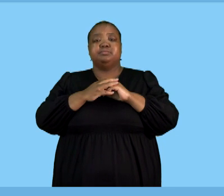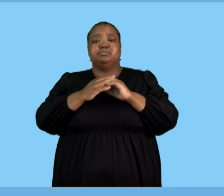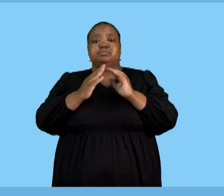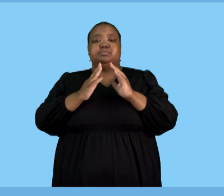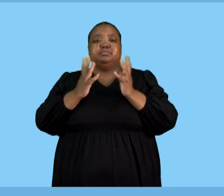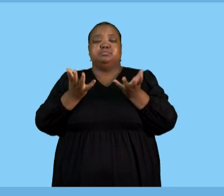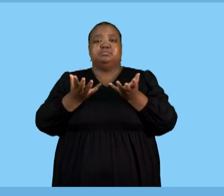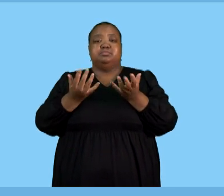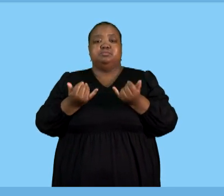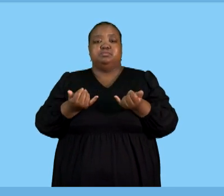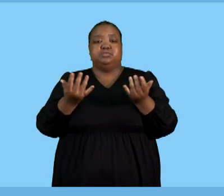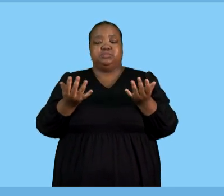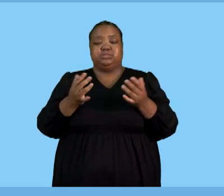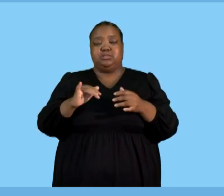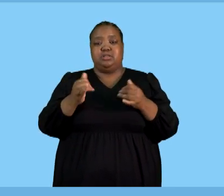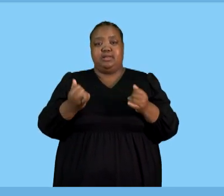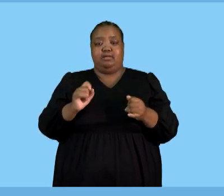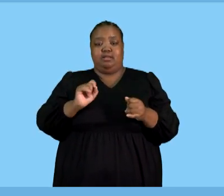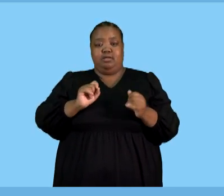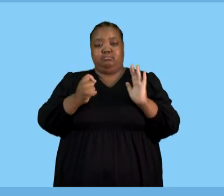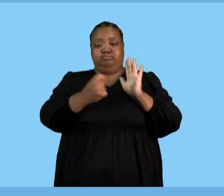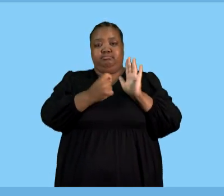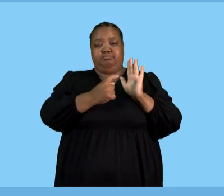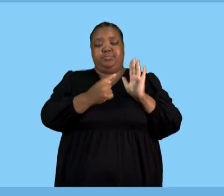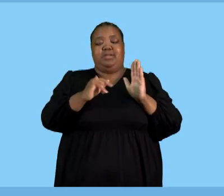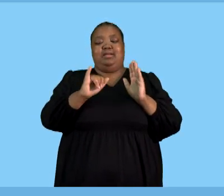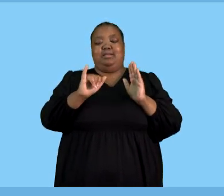this is going to be known as your incident.